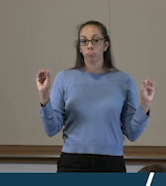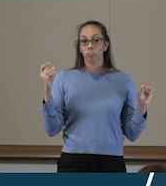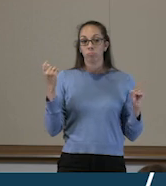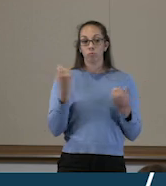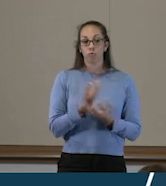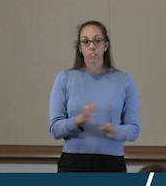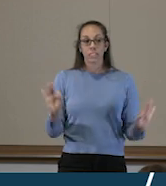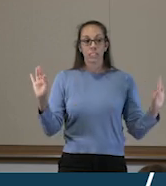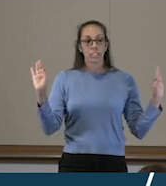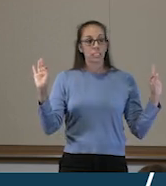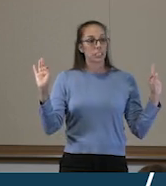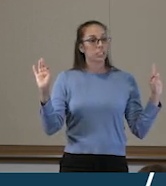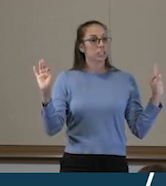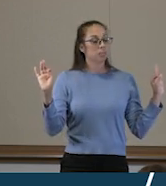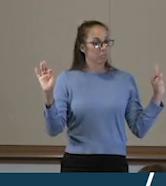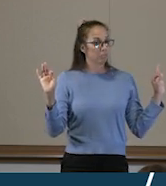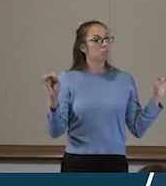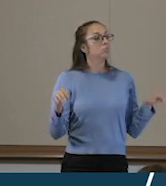completely free.